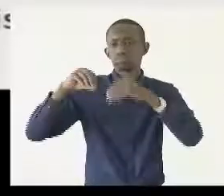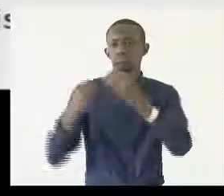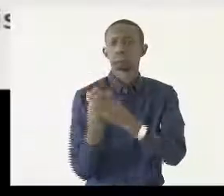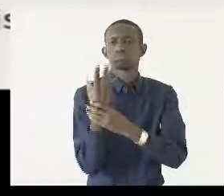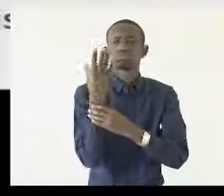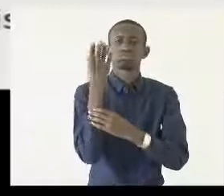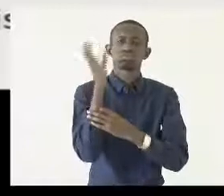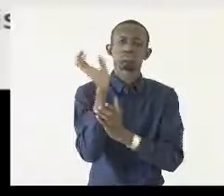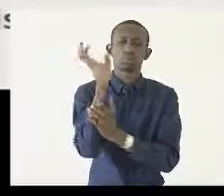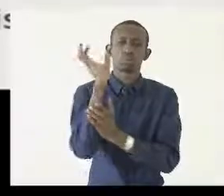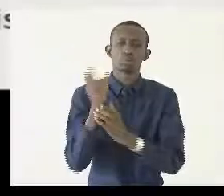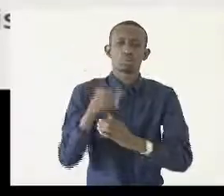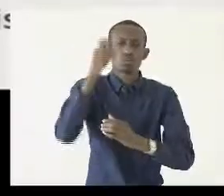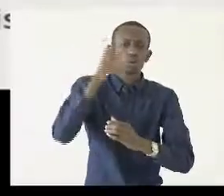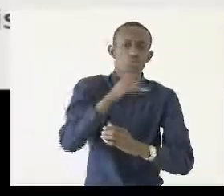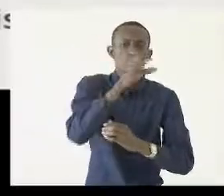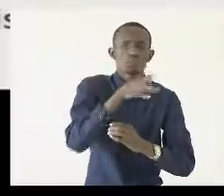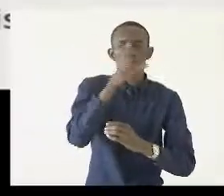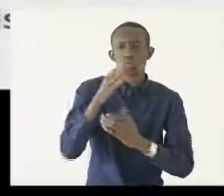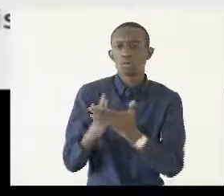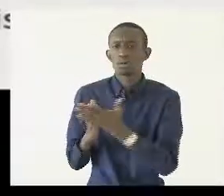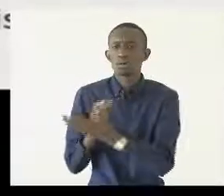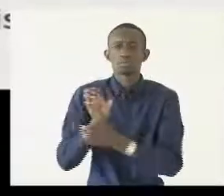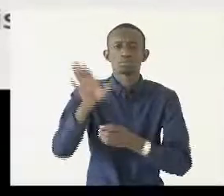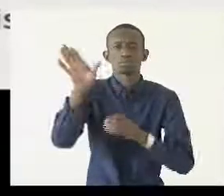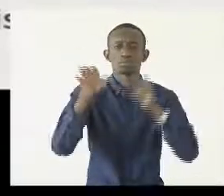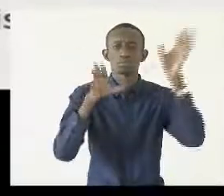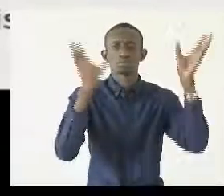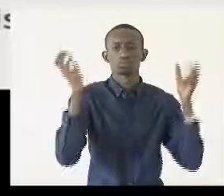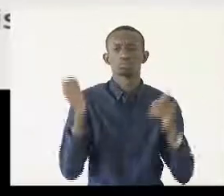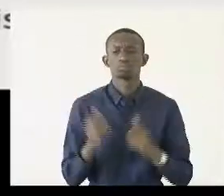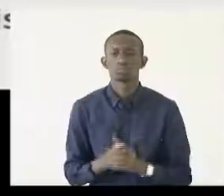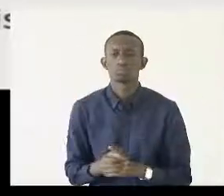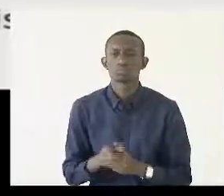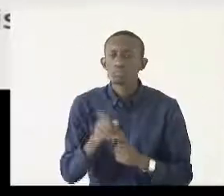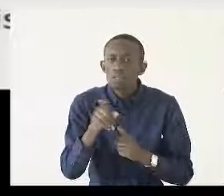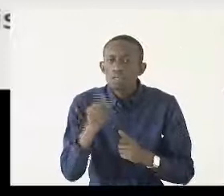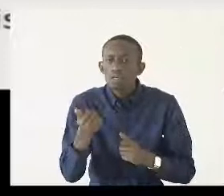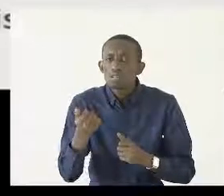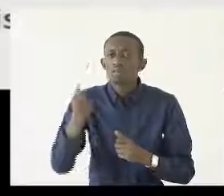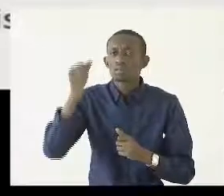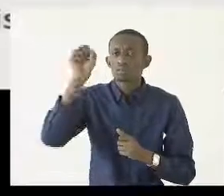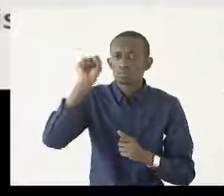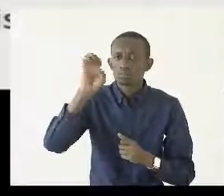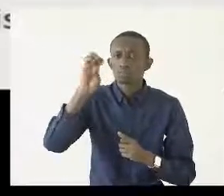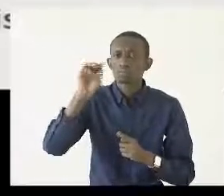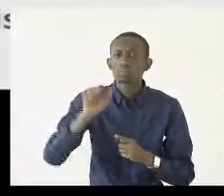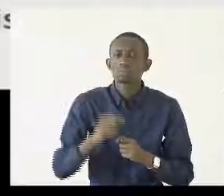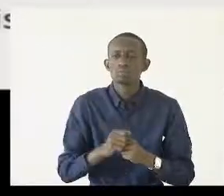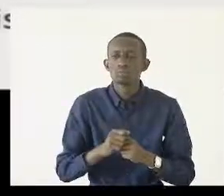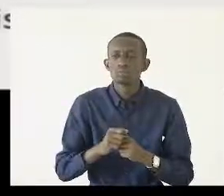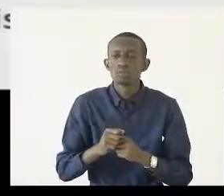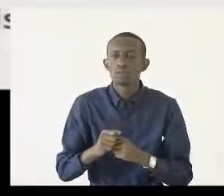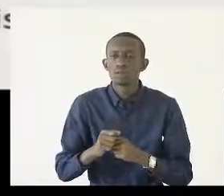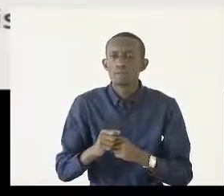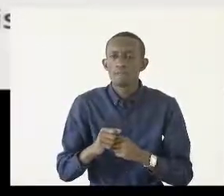by the stem. Then stems transport sugars, food from leaves to all other parts of the